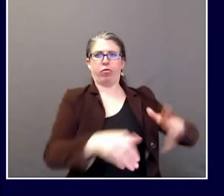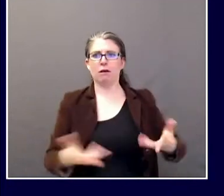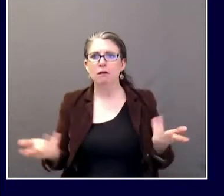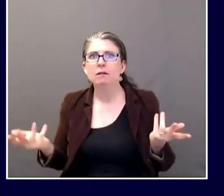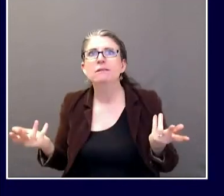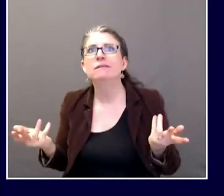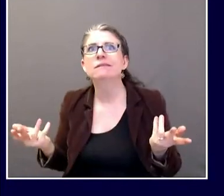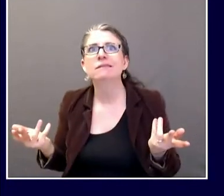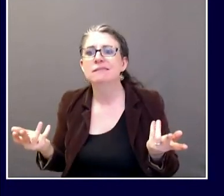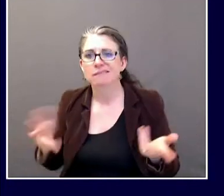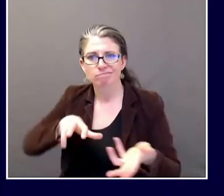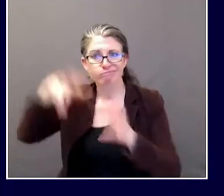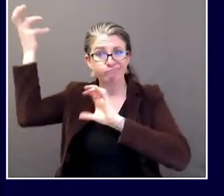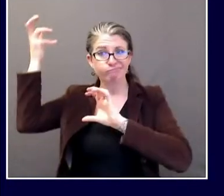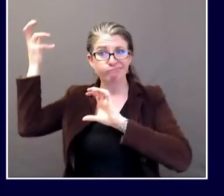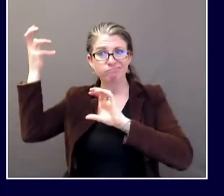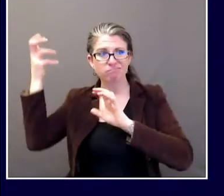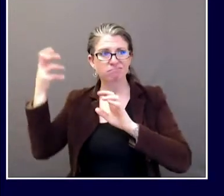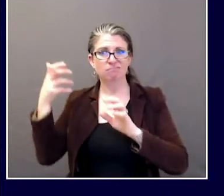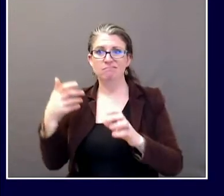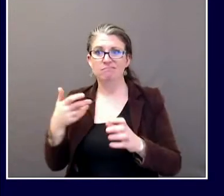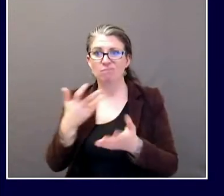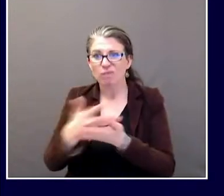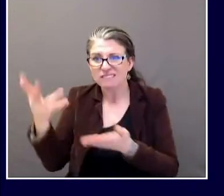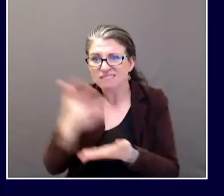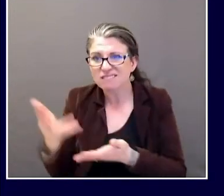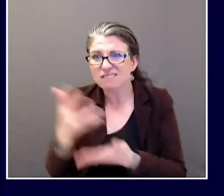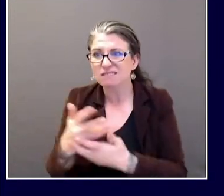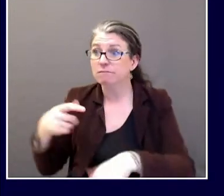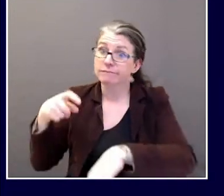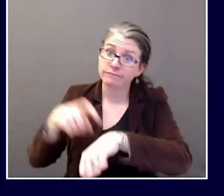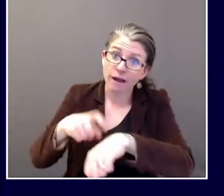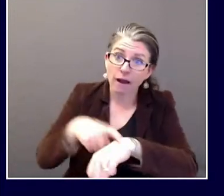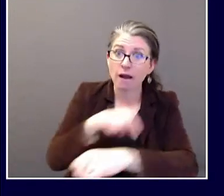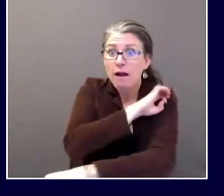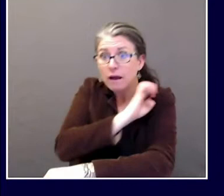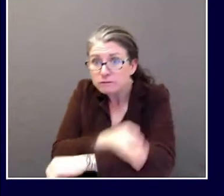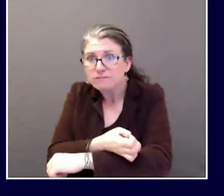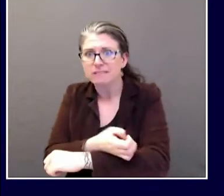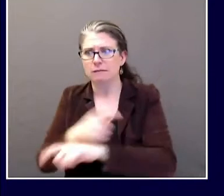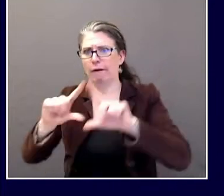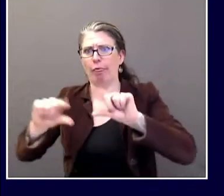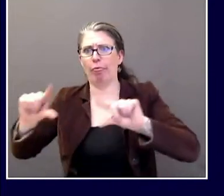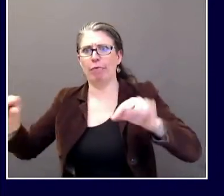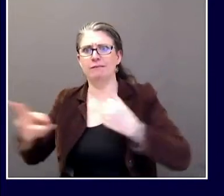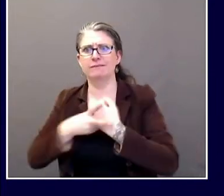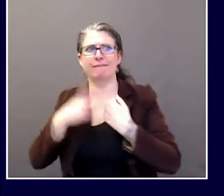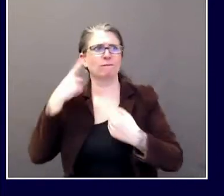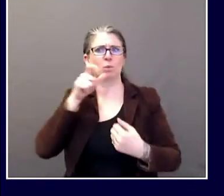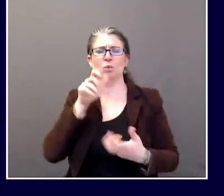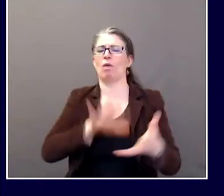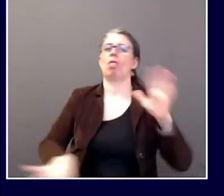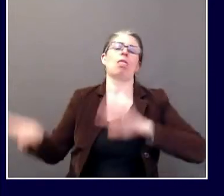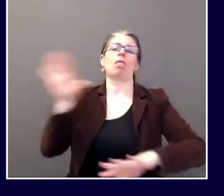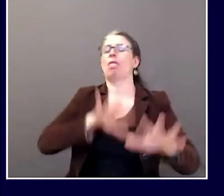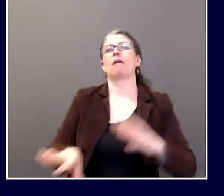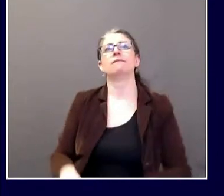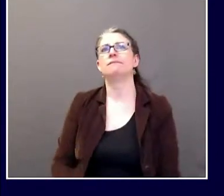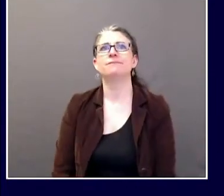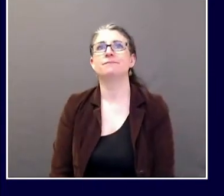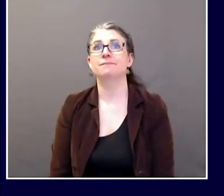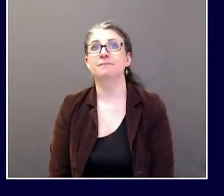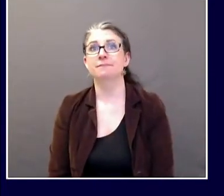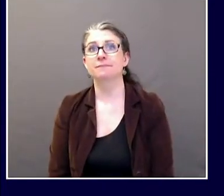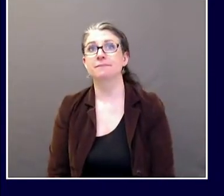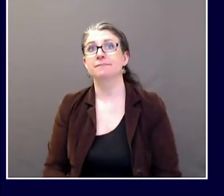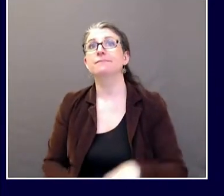of doing that. What I will caution, however, is that my expectation and the expectation that we have conveyed